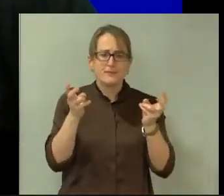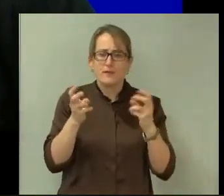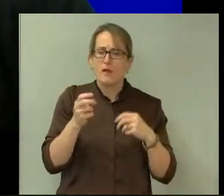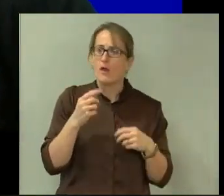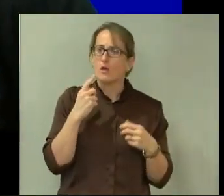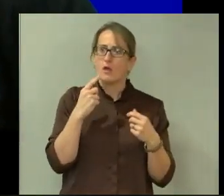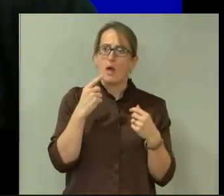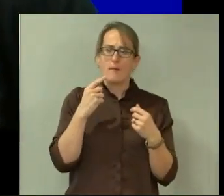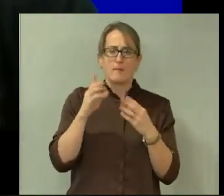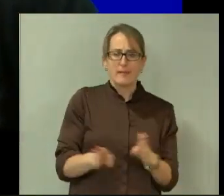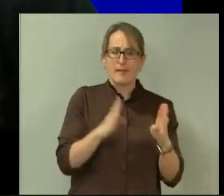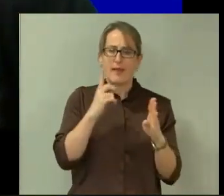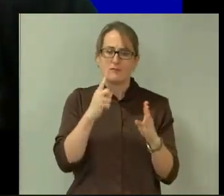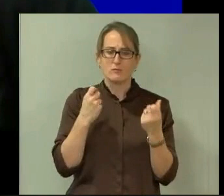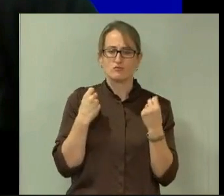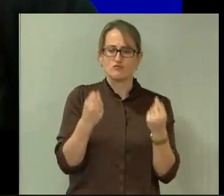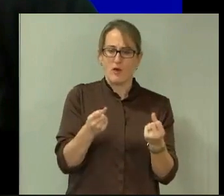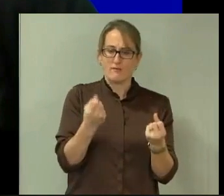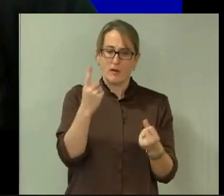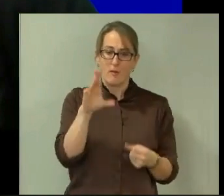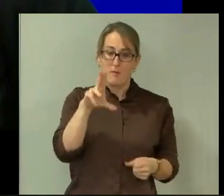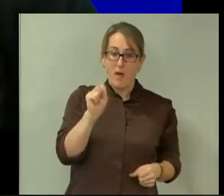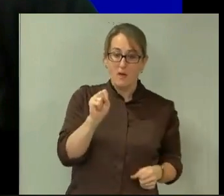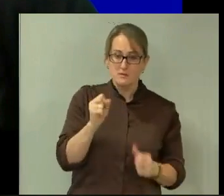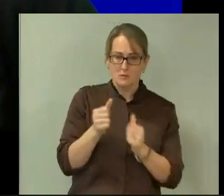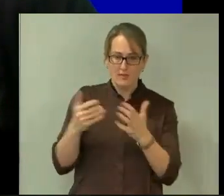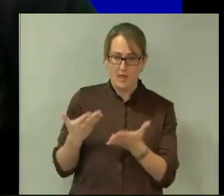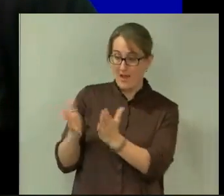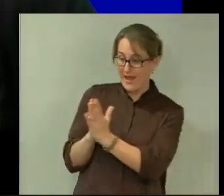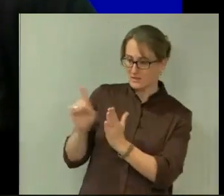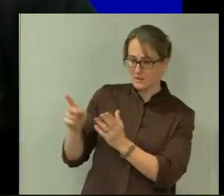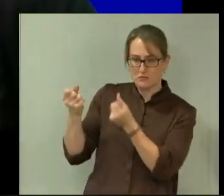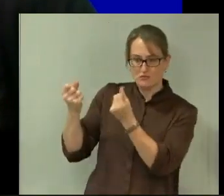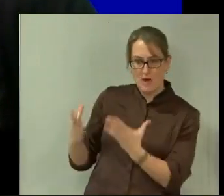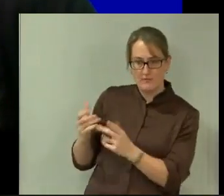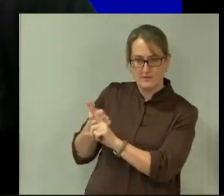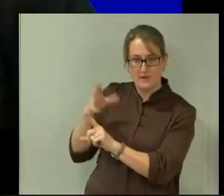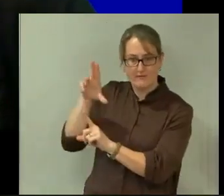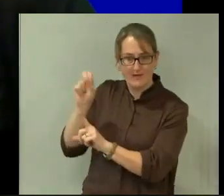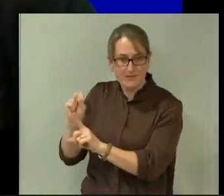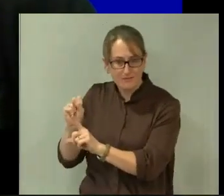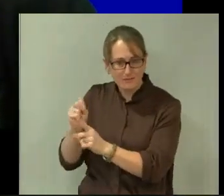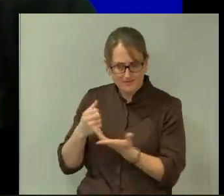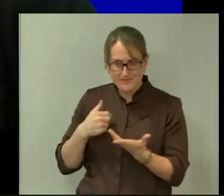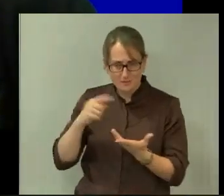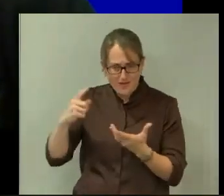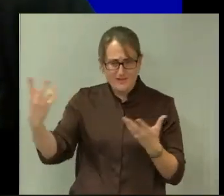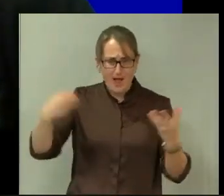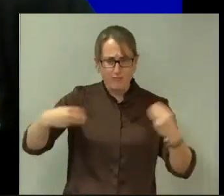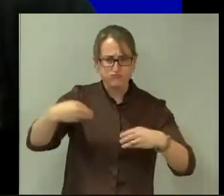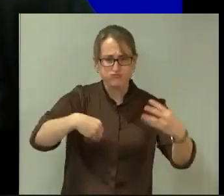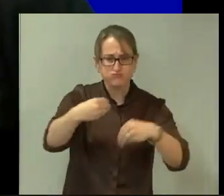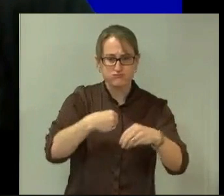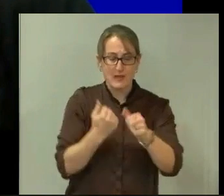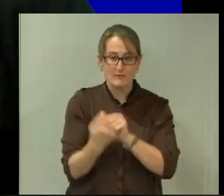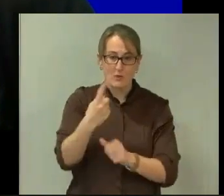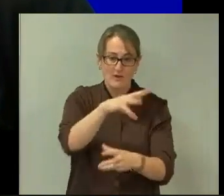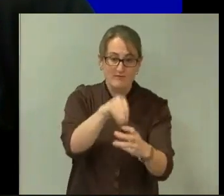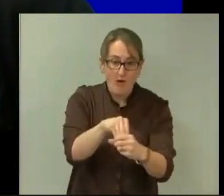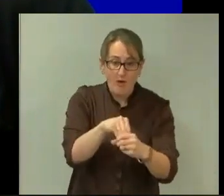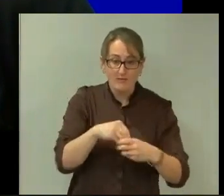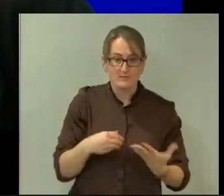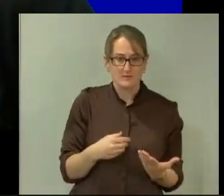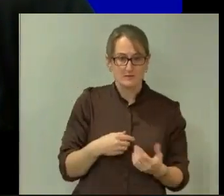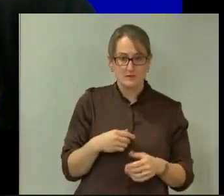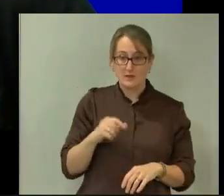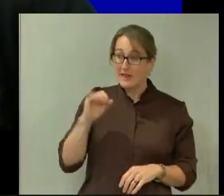that plan. You can't have a plan on opening up an office without having the clerical staff included in